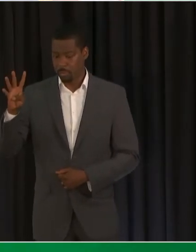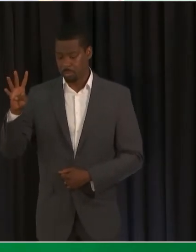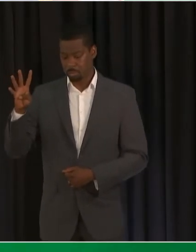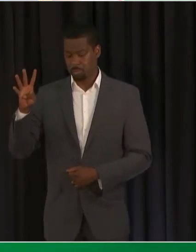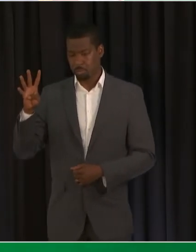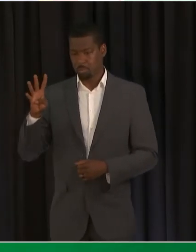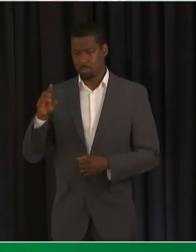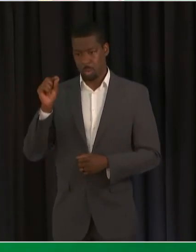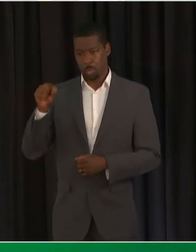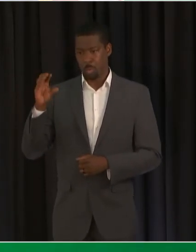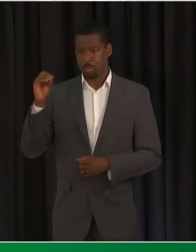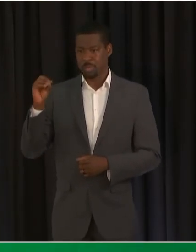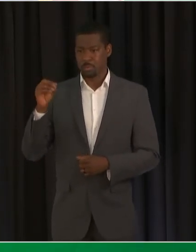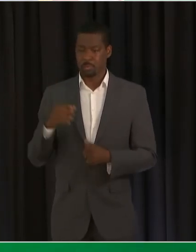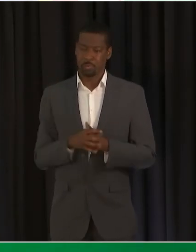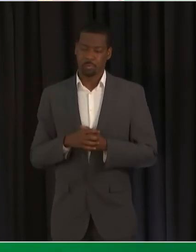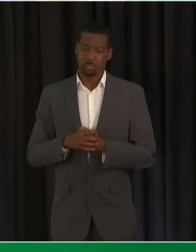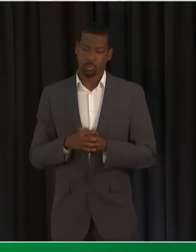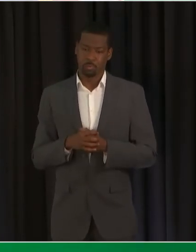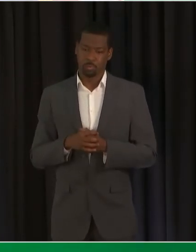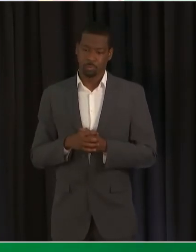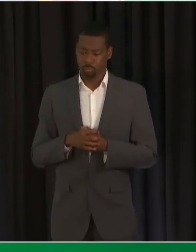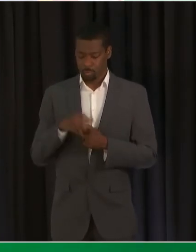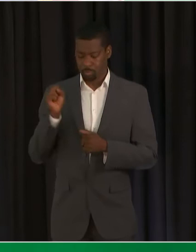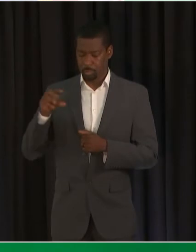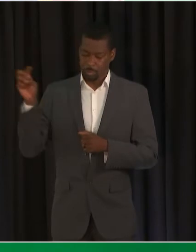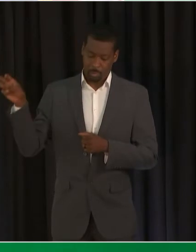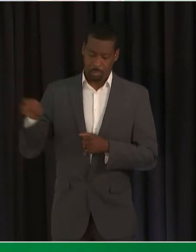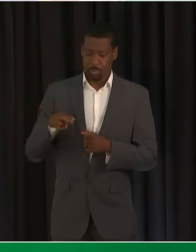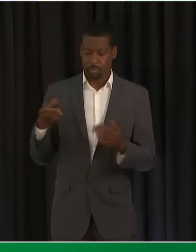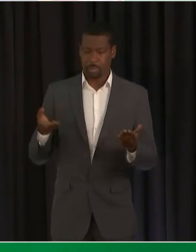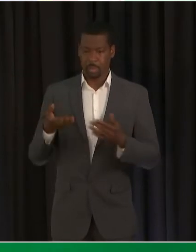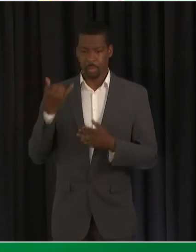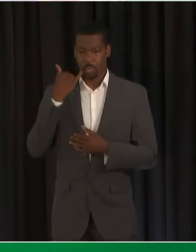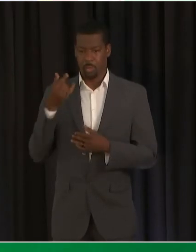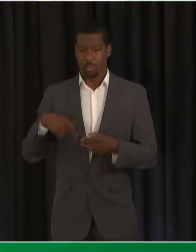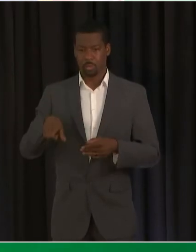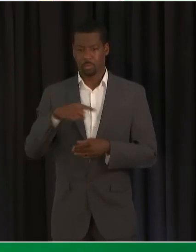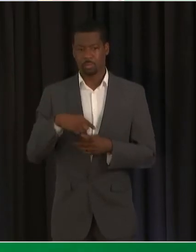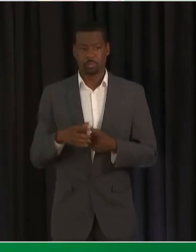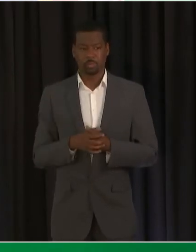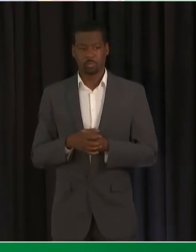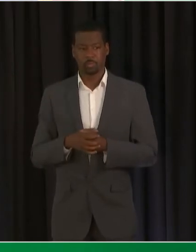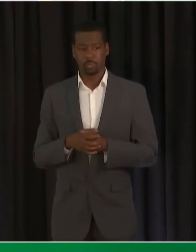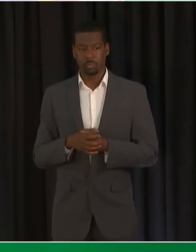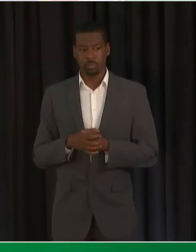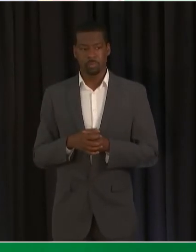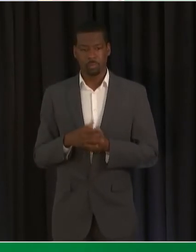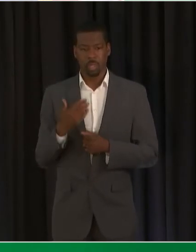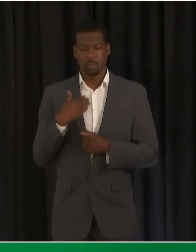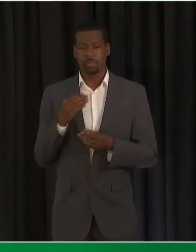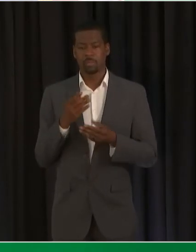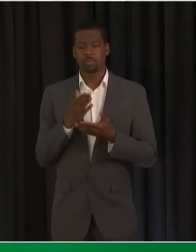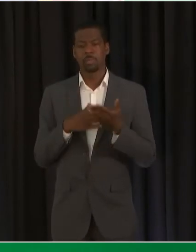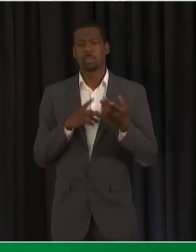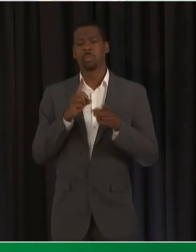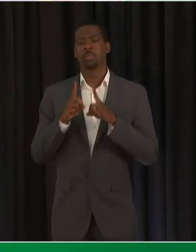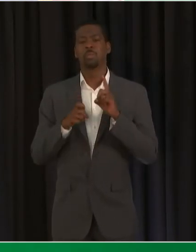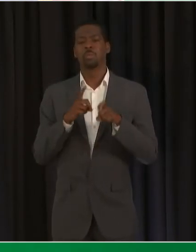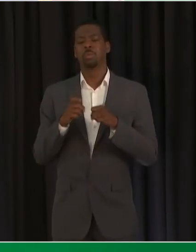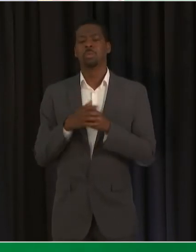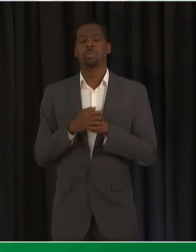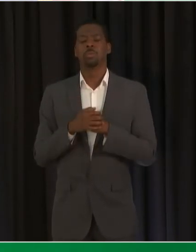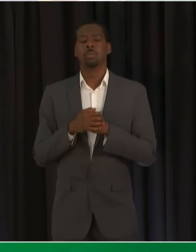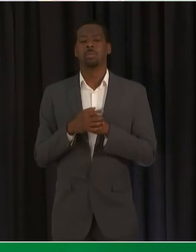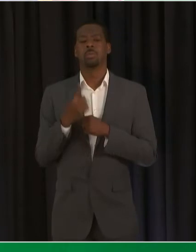1-844-881-1314, all you have to do is press 0, and that'll get you in the queue to ask some questions. So we do have some questions on social coming out of the gate.